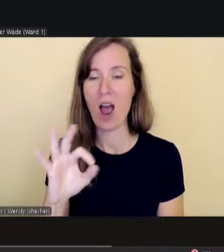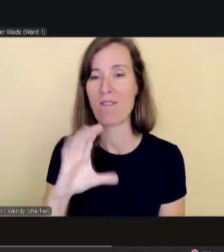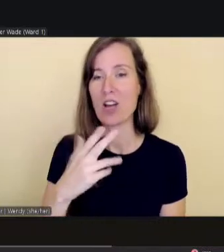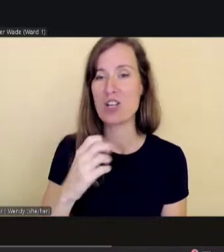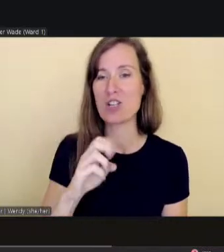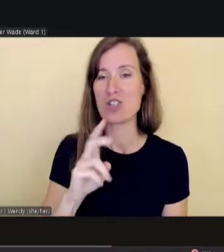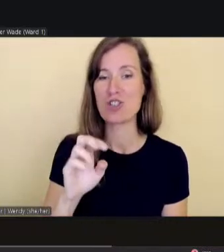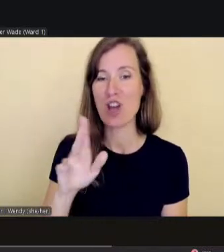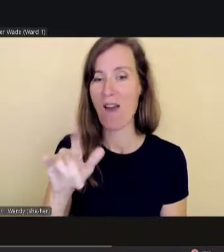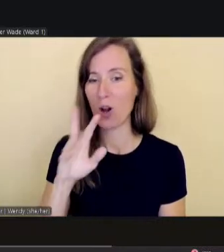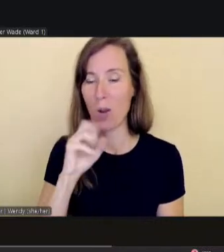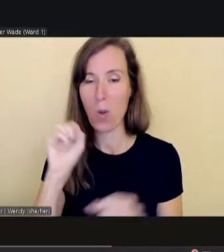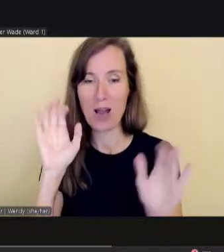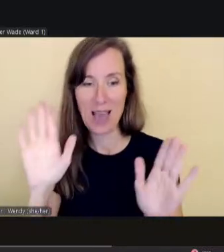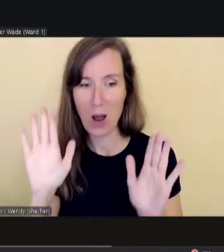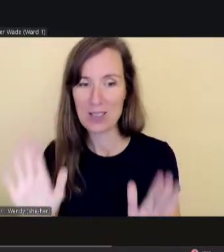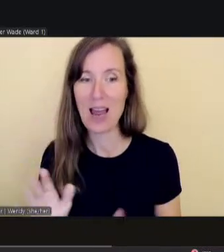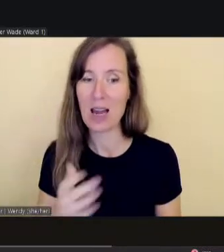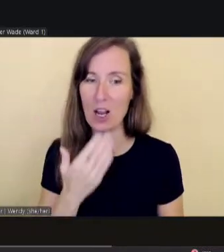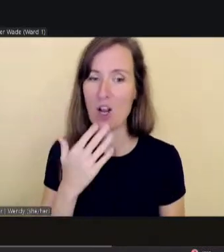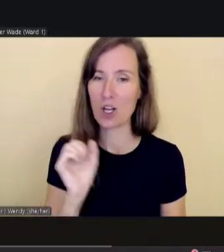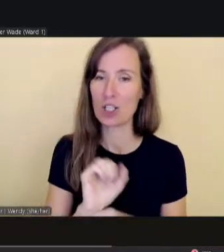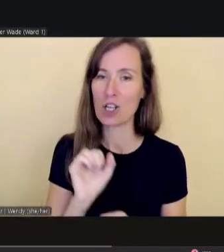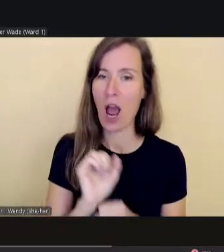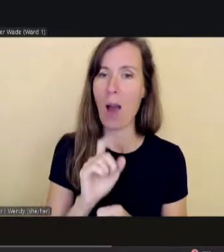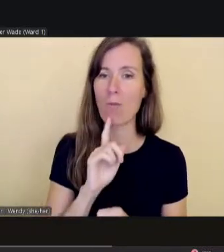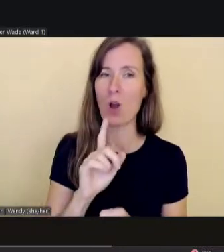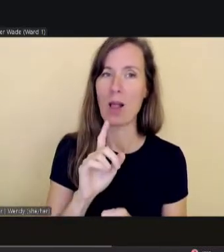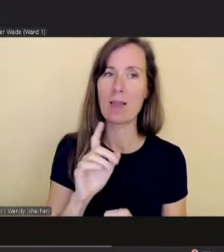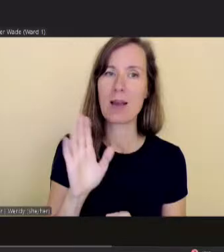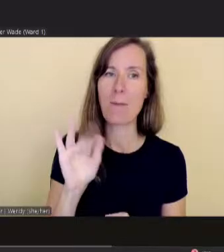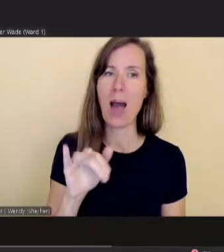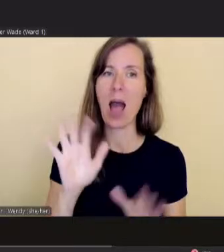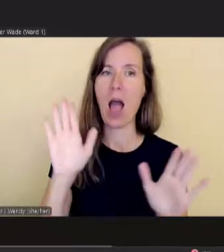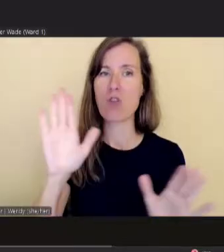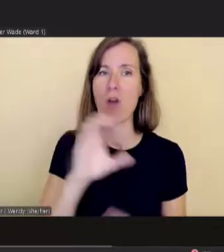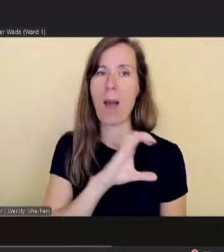Good job all around by a great police force. I'm so proud